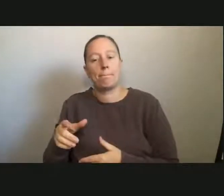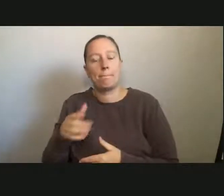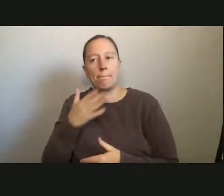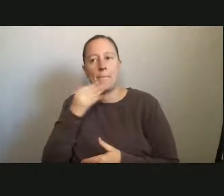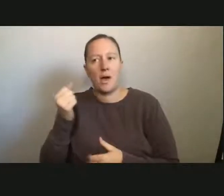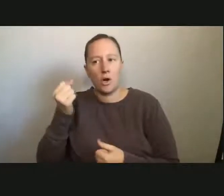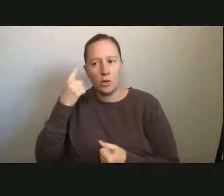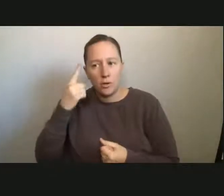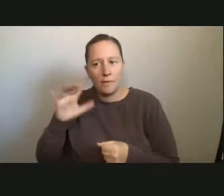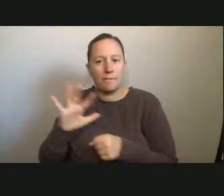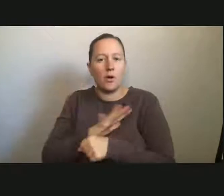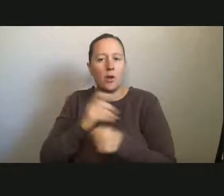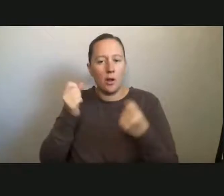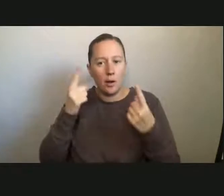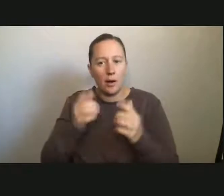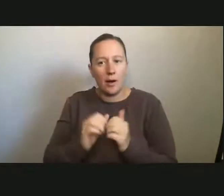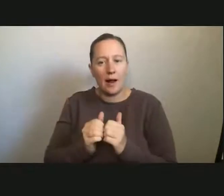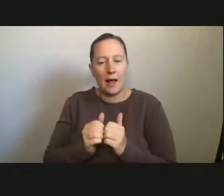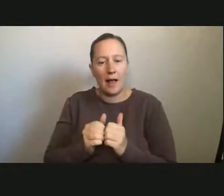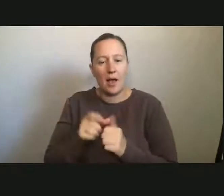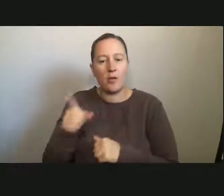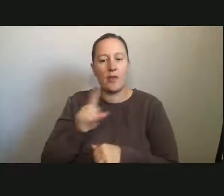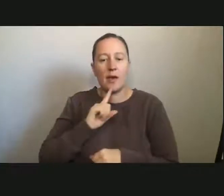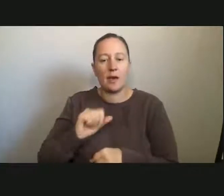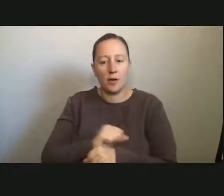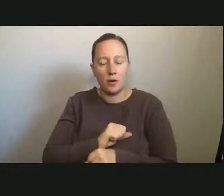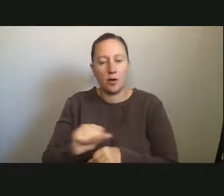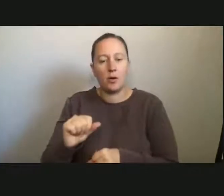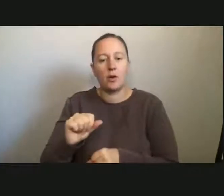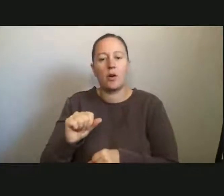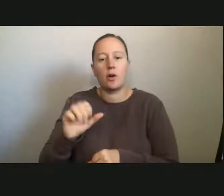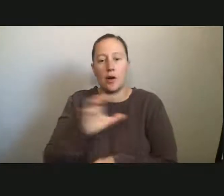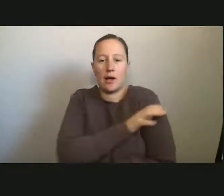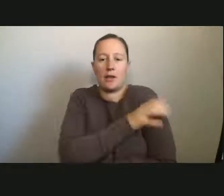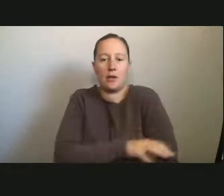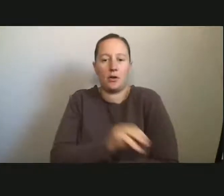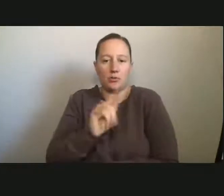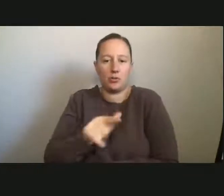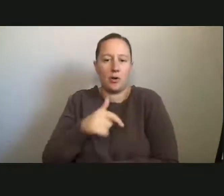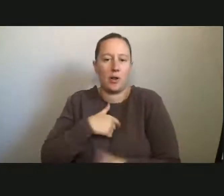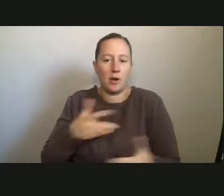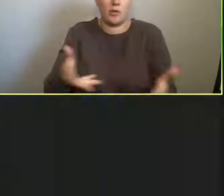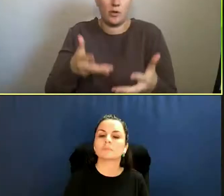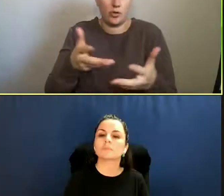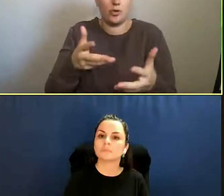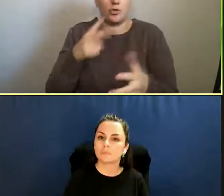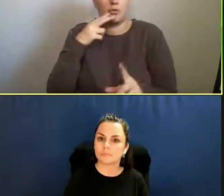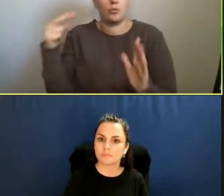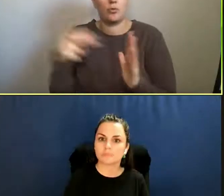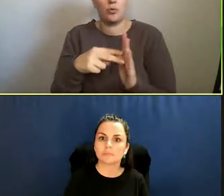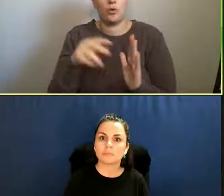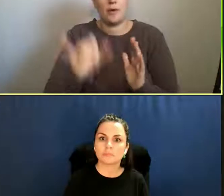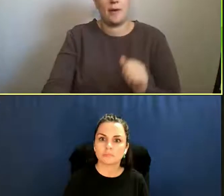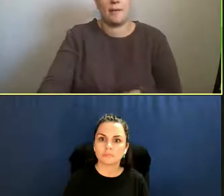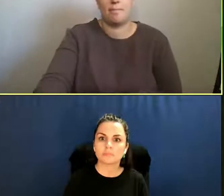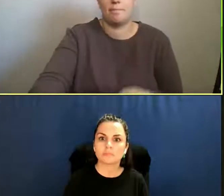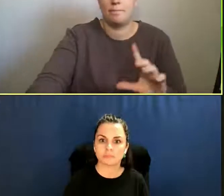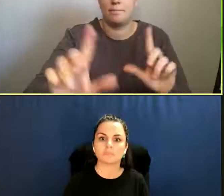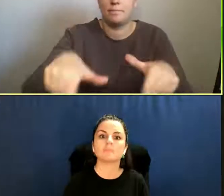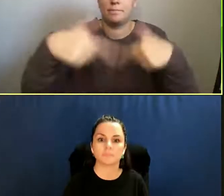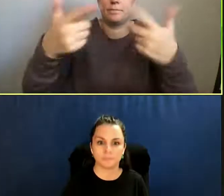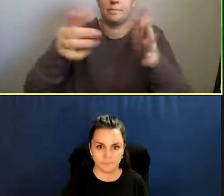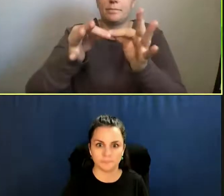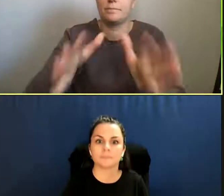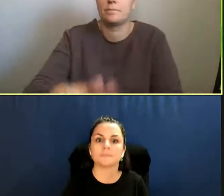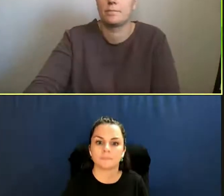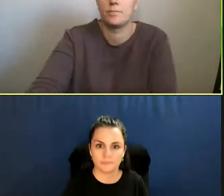around how they are also a clinical trial. And I would encourage you to take a look at that. And this is important